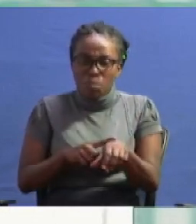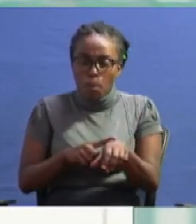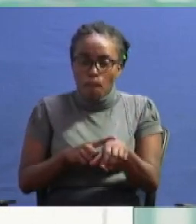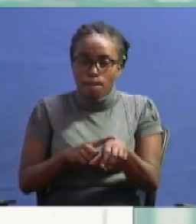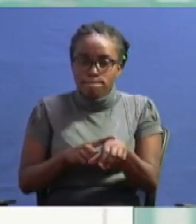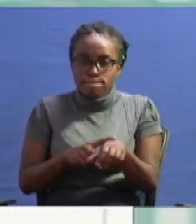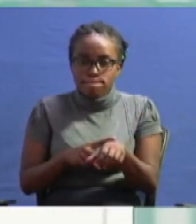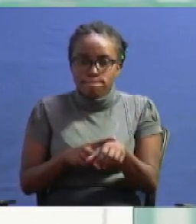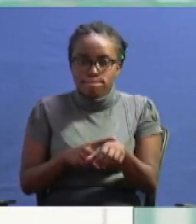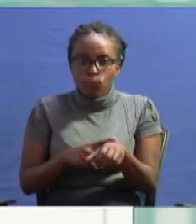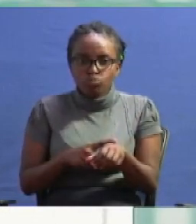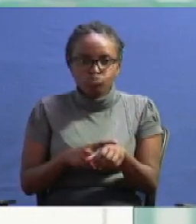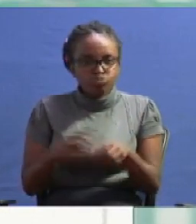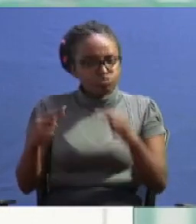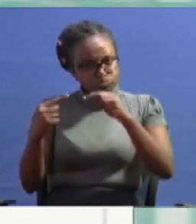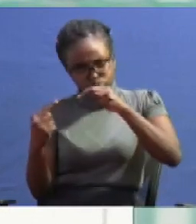external enemy. If